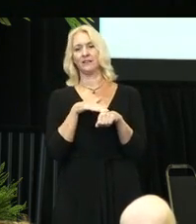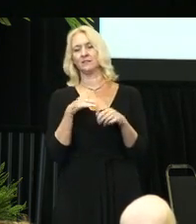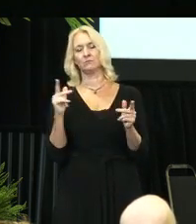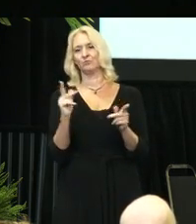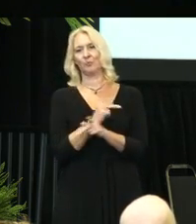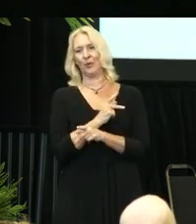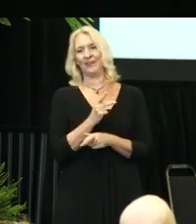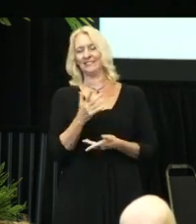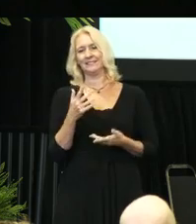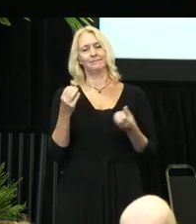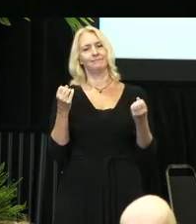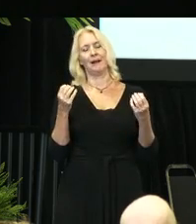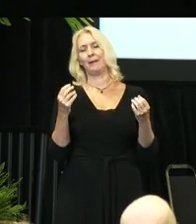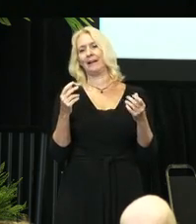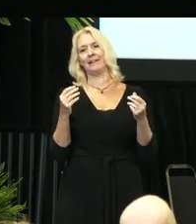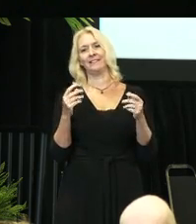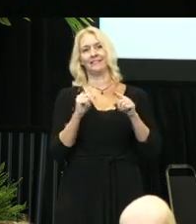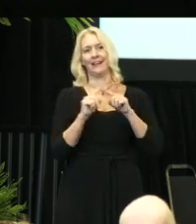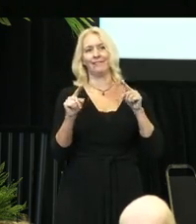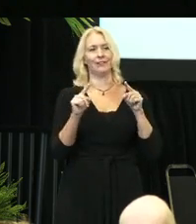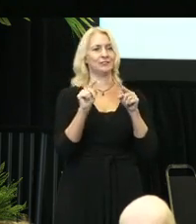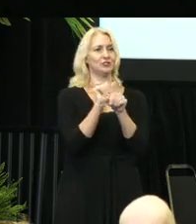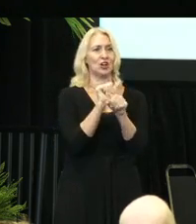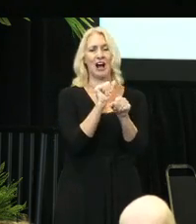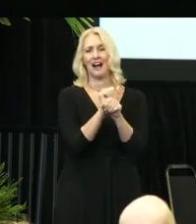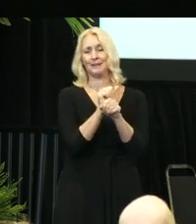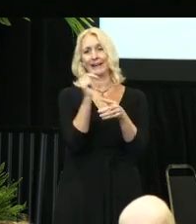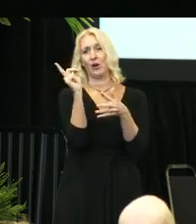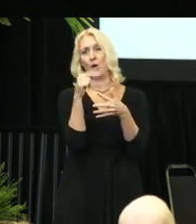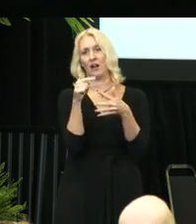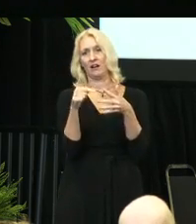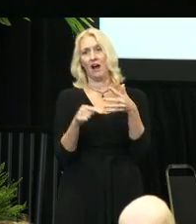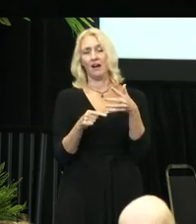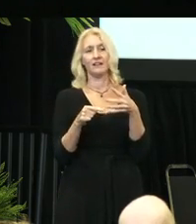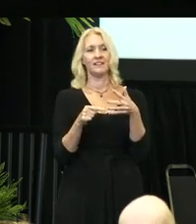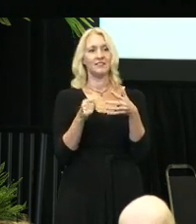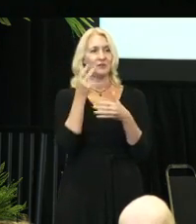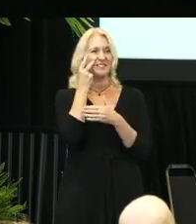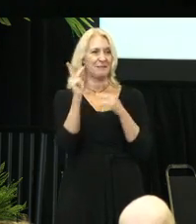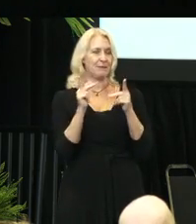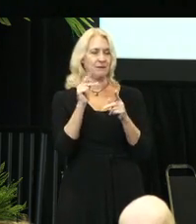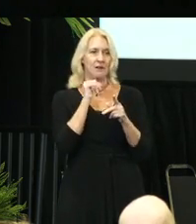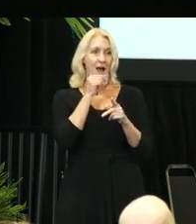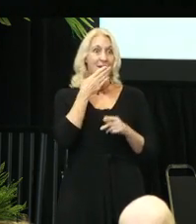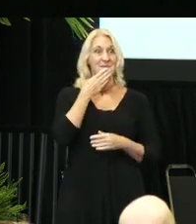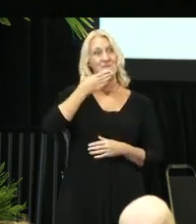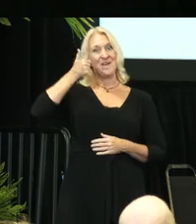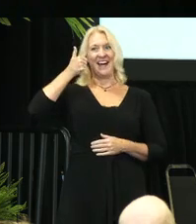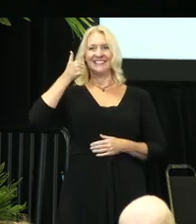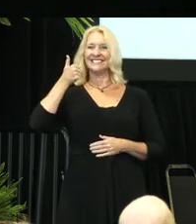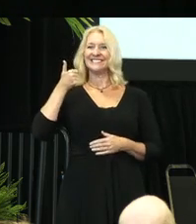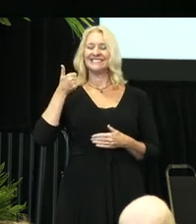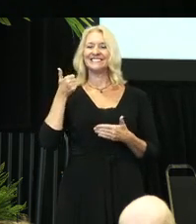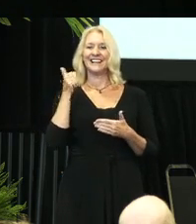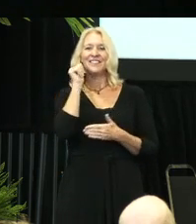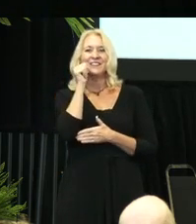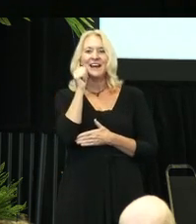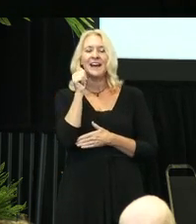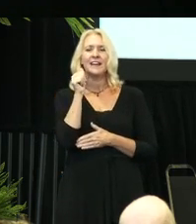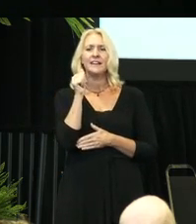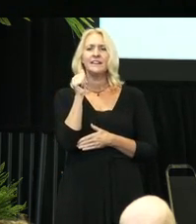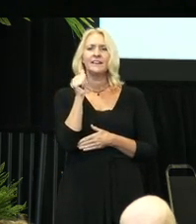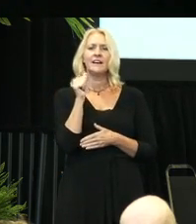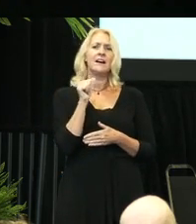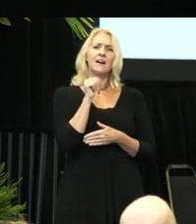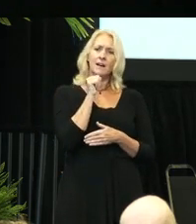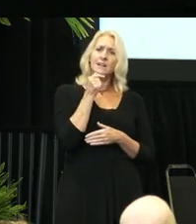professions. I can go on and on and on. And I'm not going to say that we see people at their best in the classroom, but at the very least, we